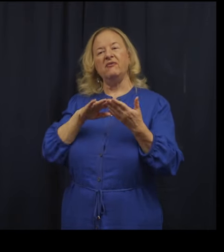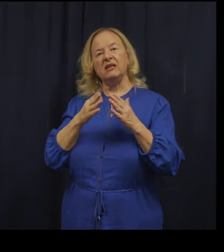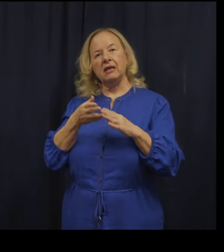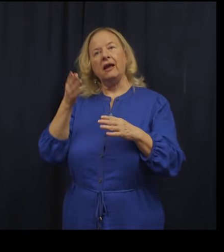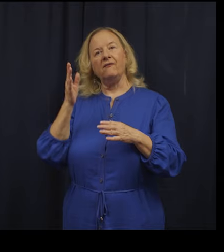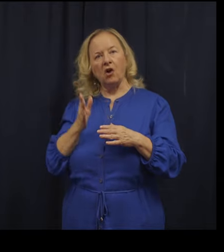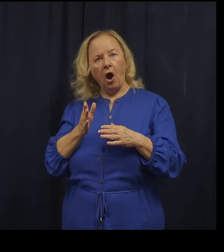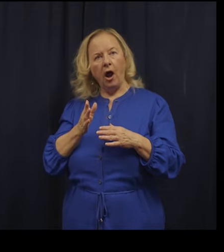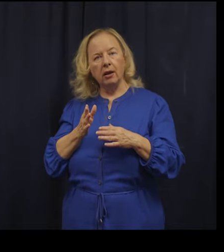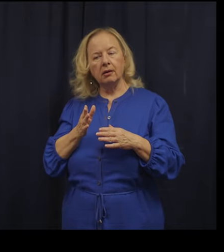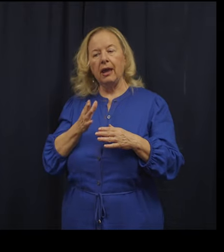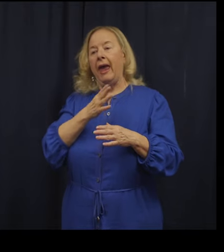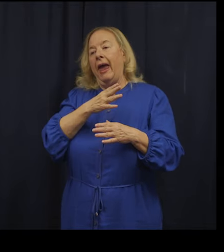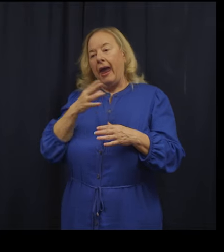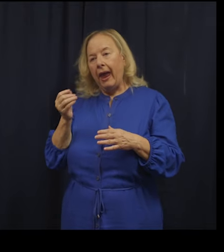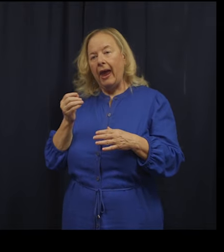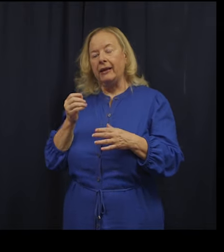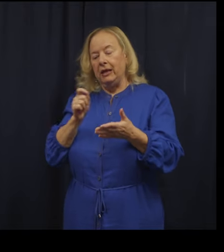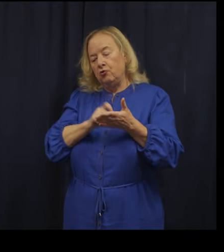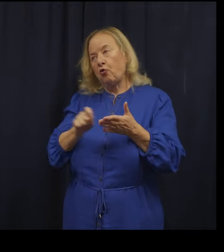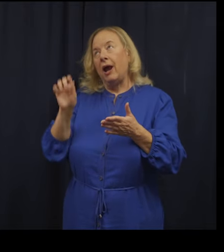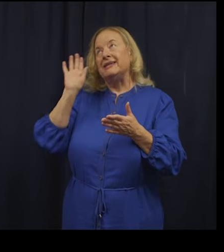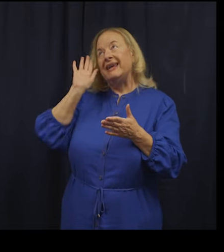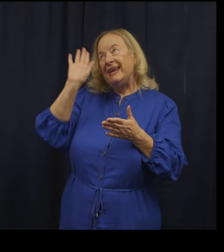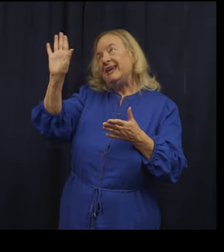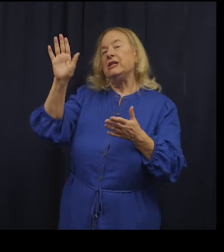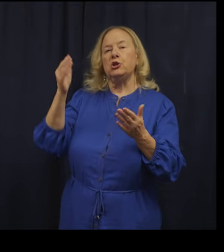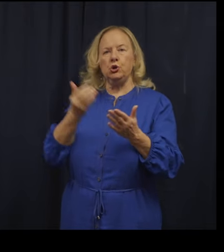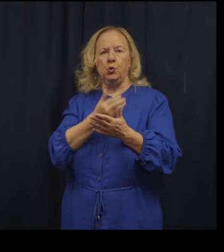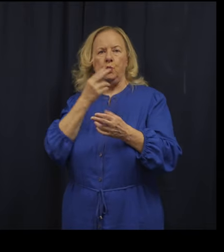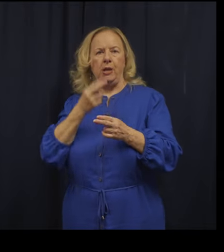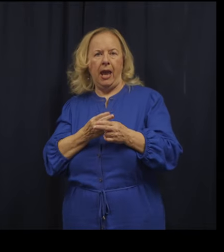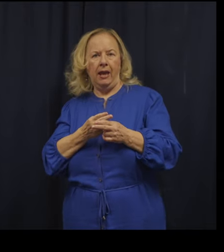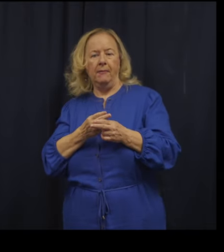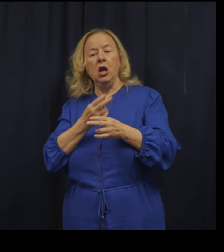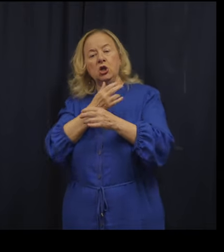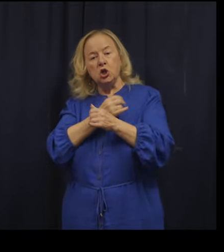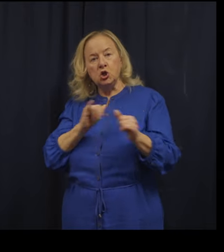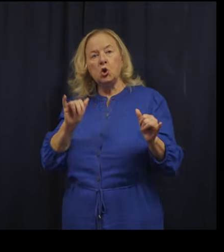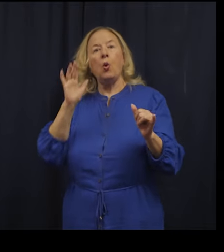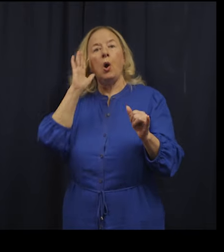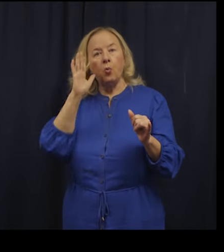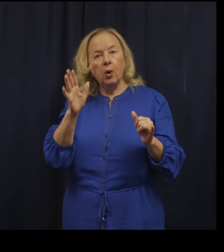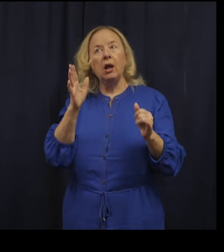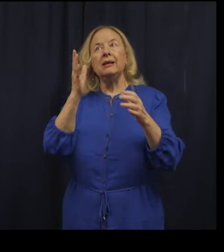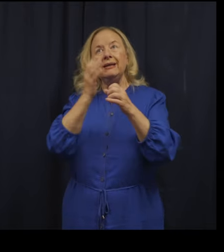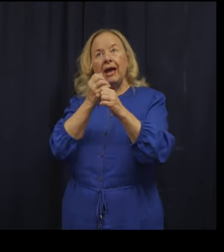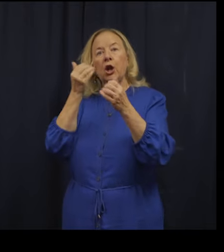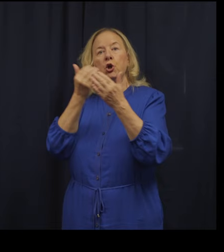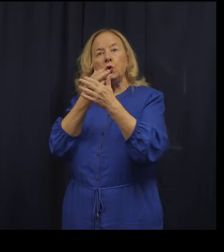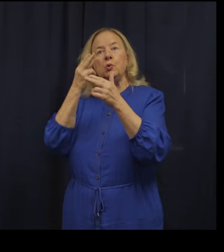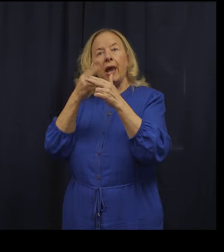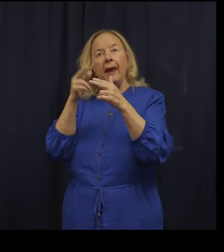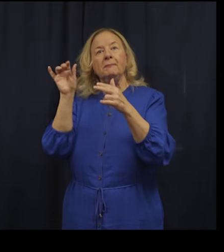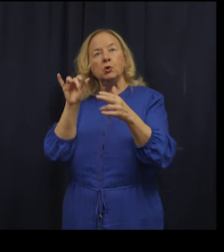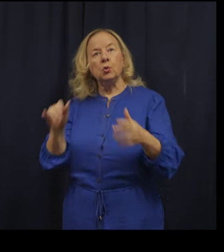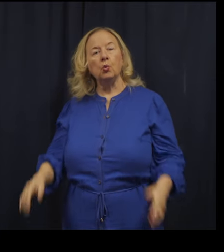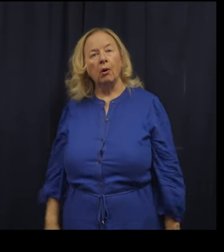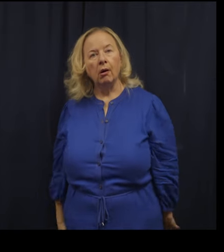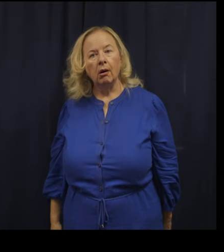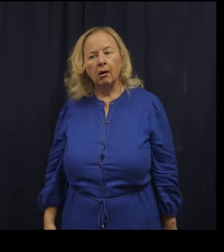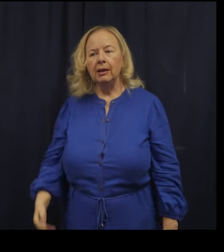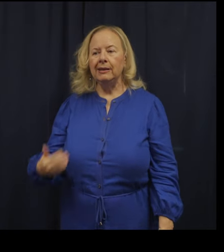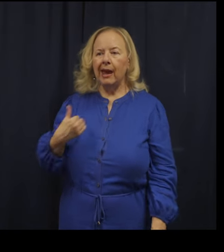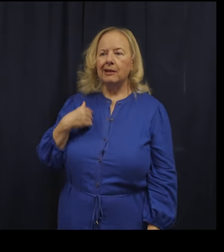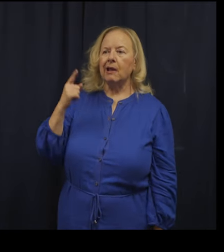city of God on us, and he writes his own new name. Yeshua's going to get a new name. He's already